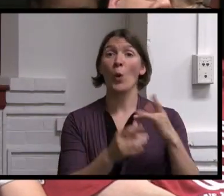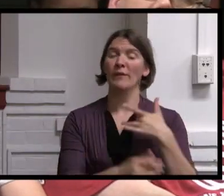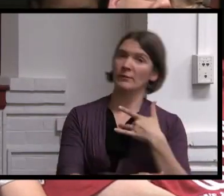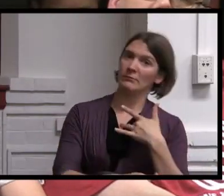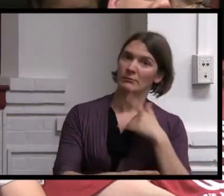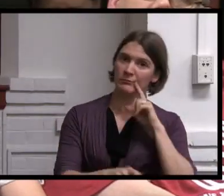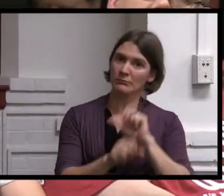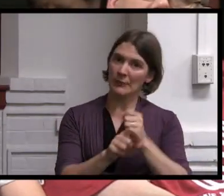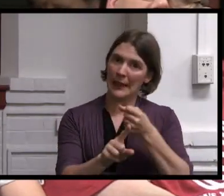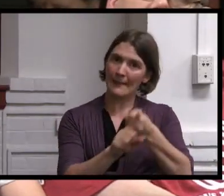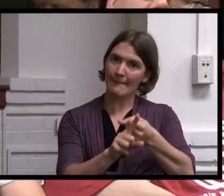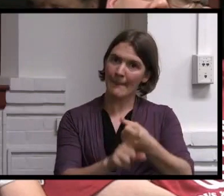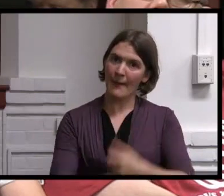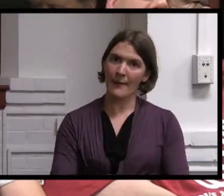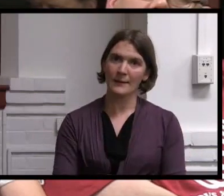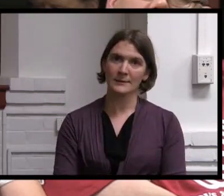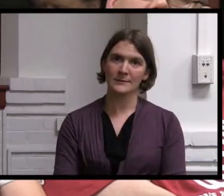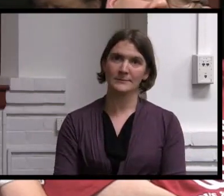an impact.